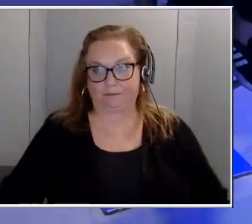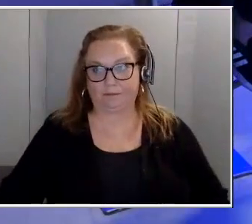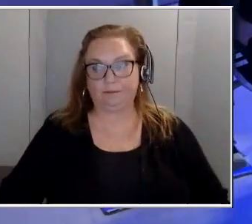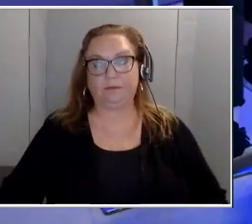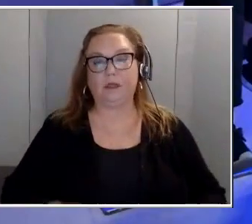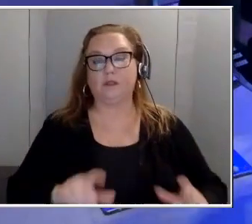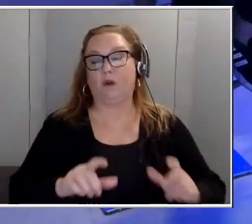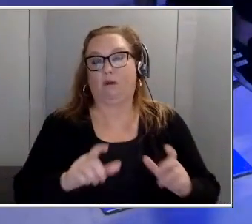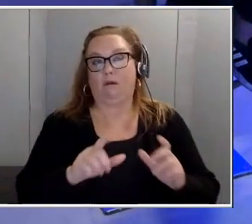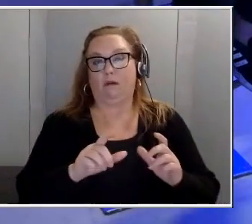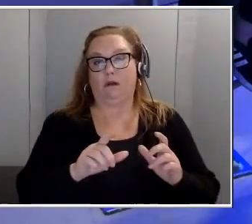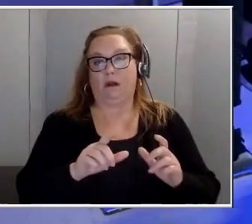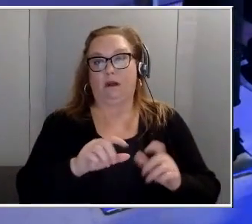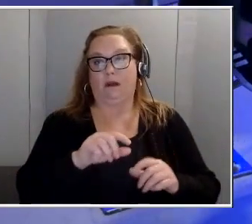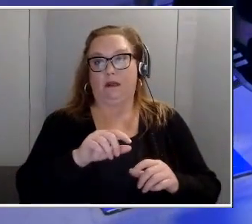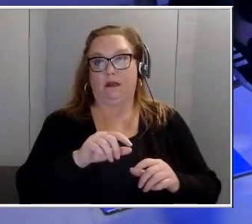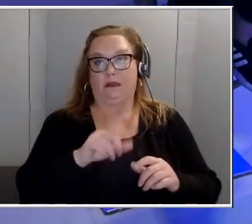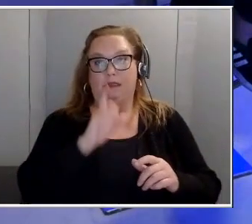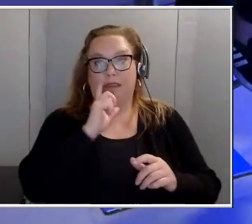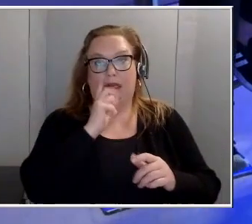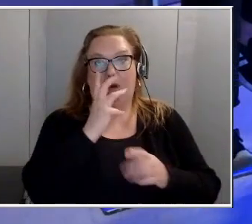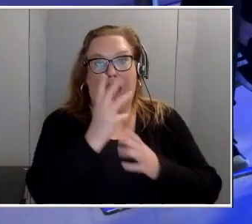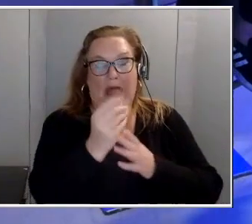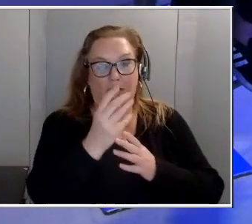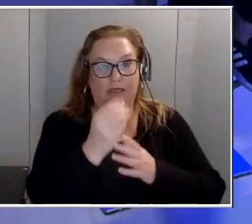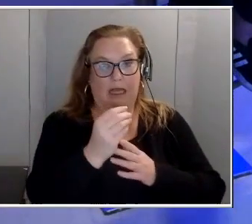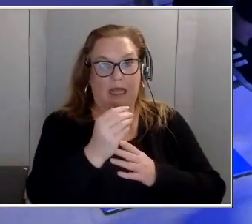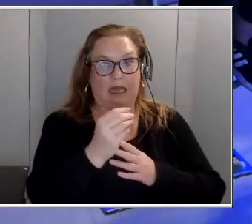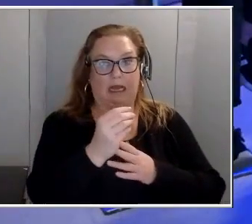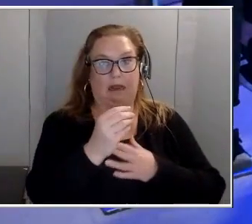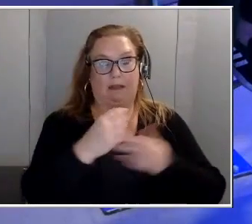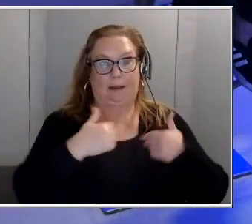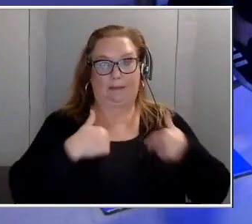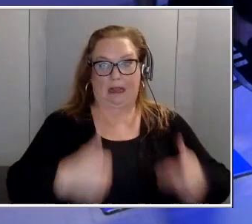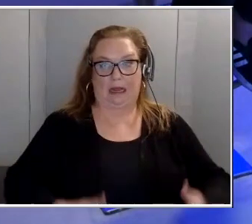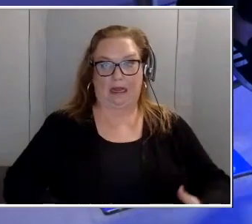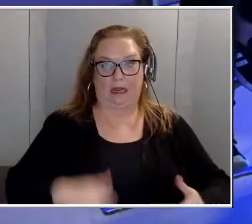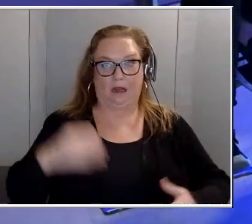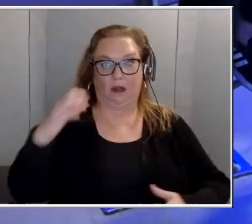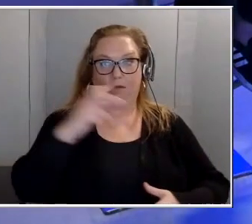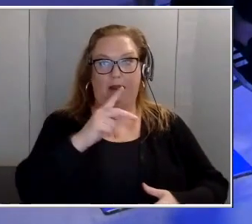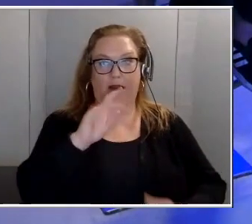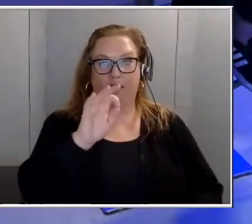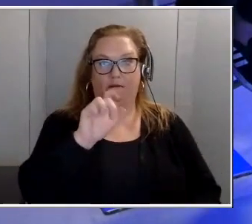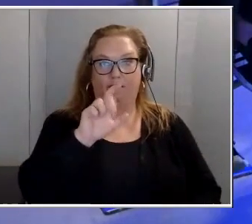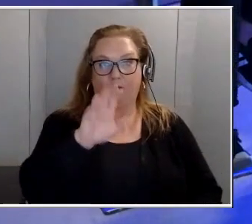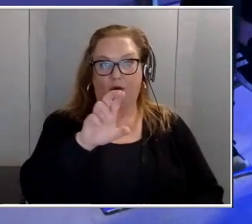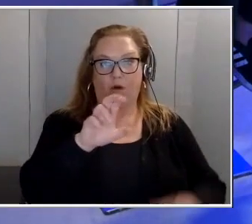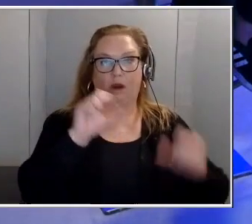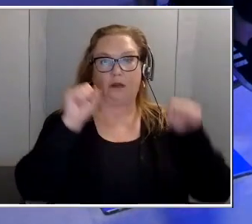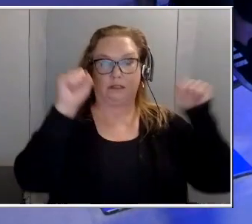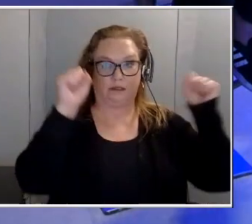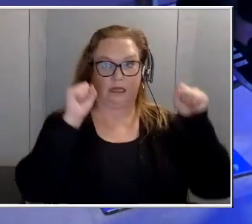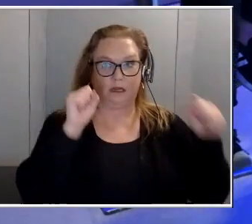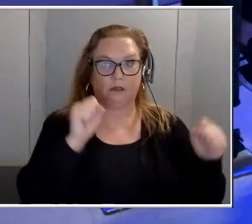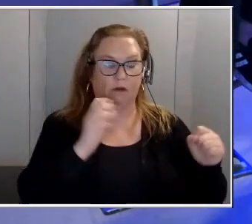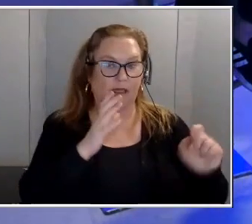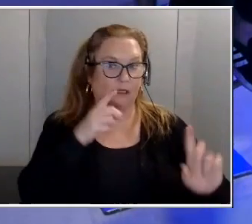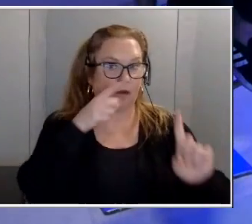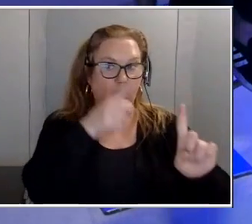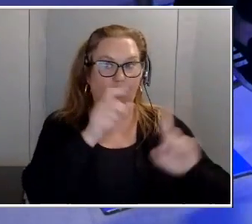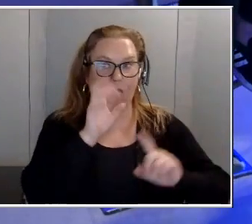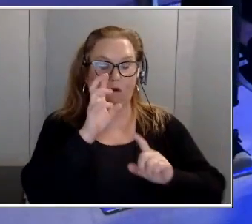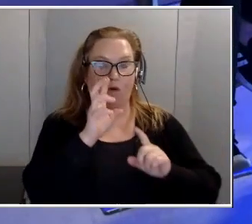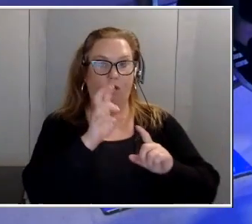get that back outside of the body and have her go on and maybe go back to floor exercises, pelvic floor exercises, or is it probably